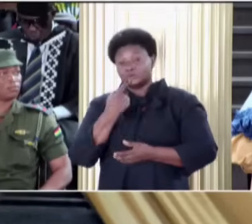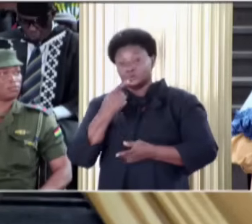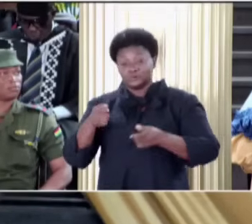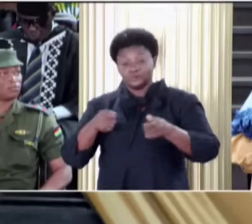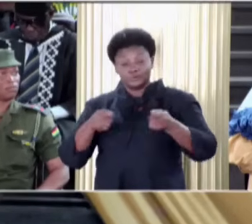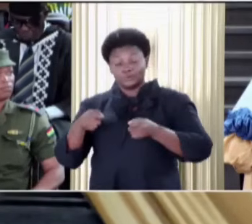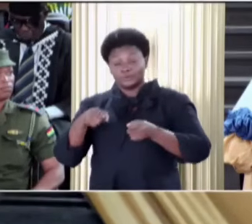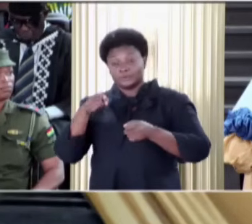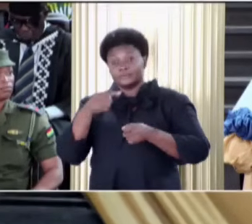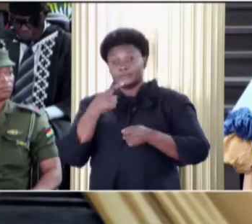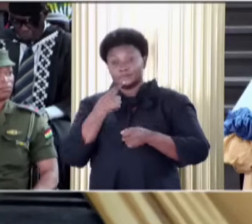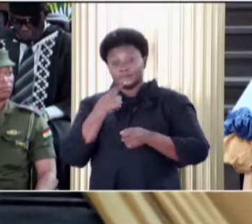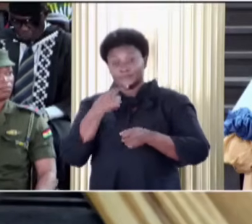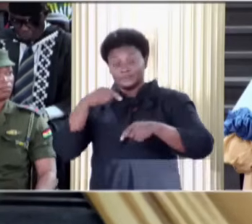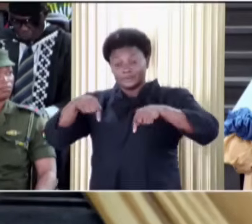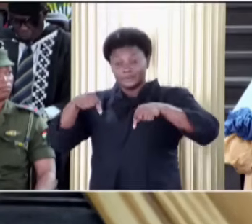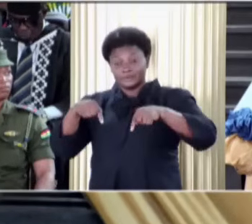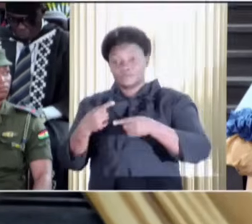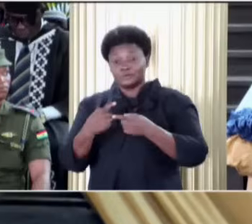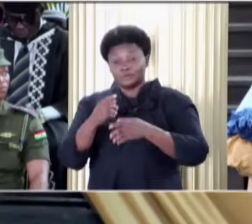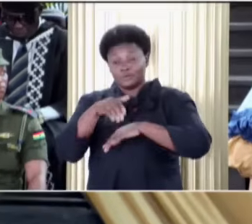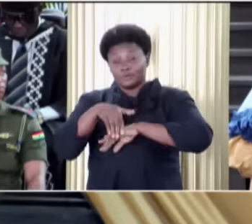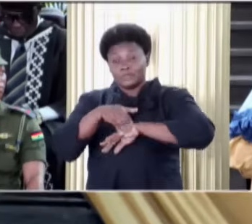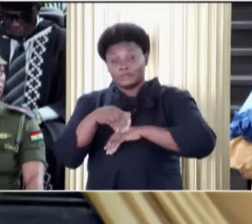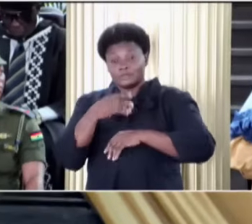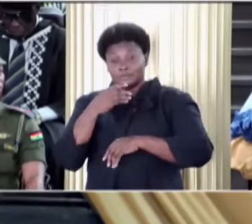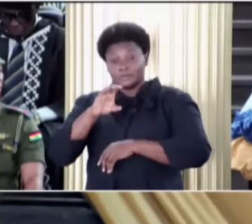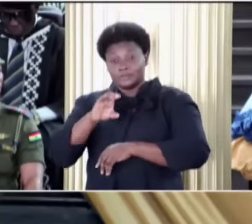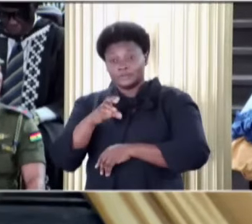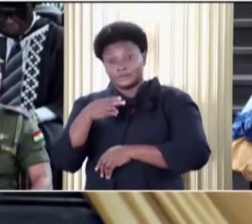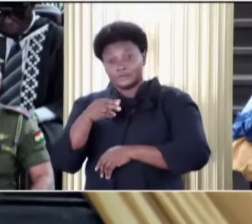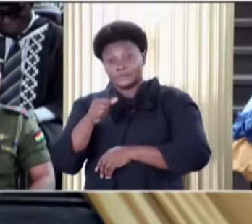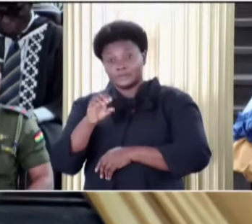morning's congregation ceremony on behalf of the Chancellor.